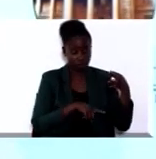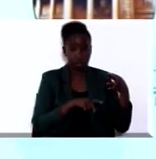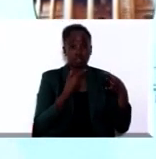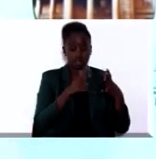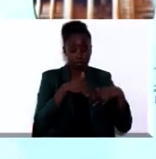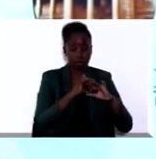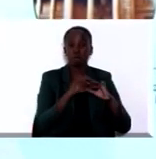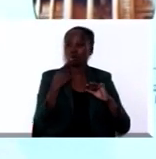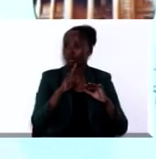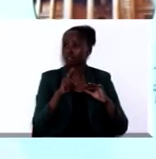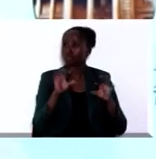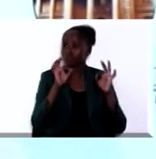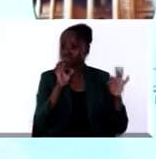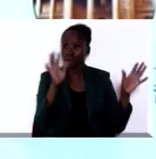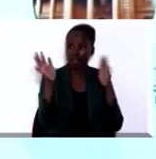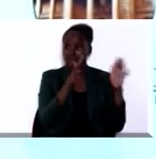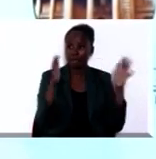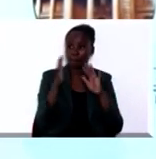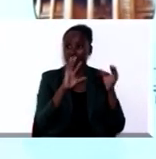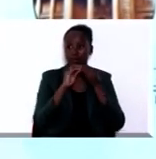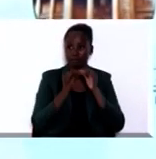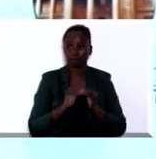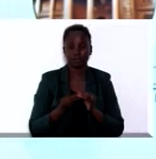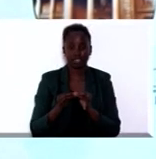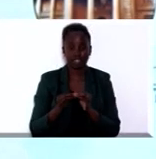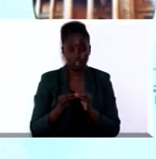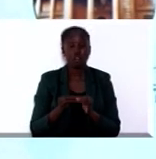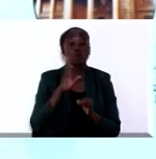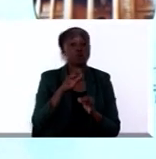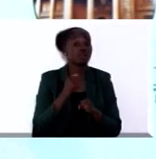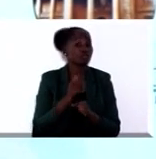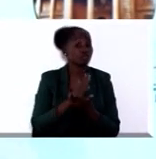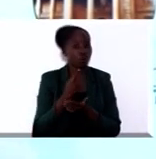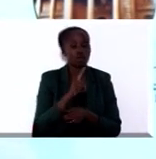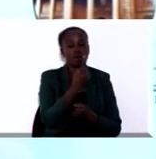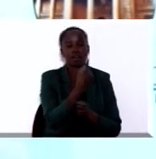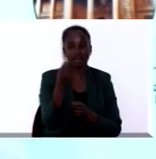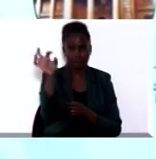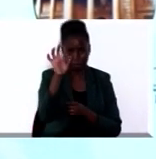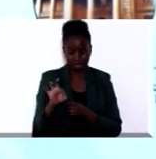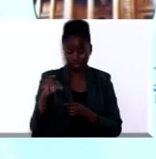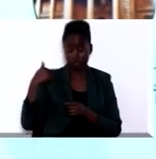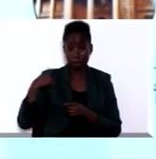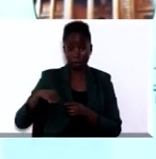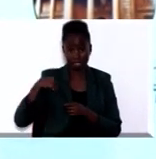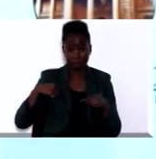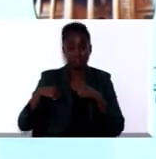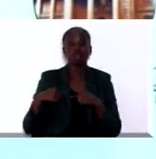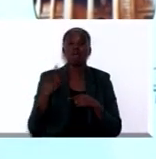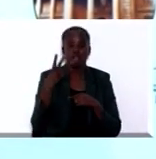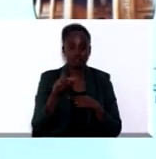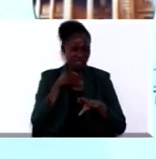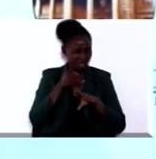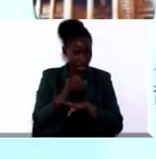climate mitigation and adaptation strategies. We will ensure that 100% of our municipalities have an early